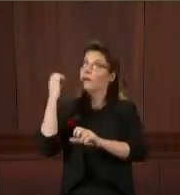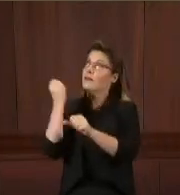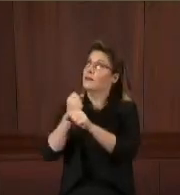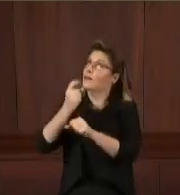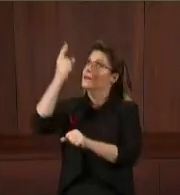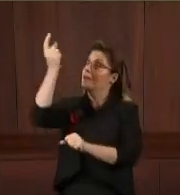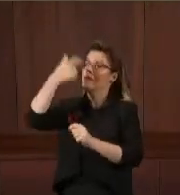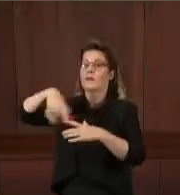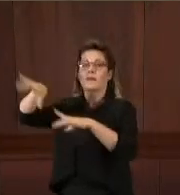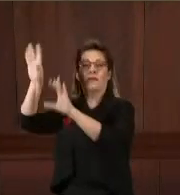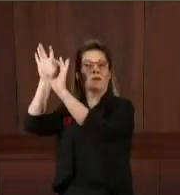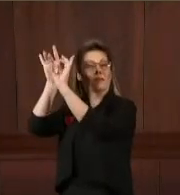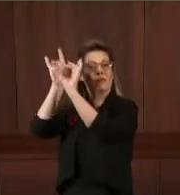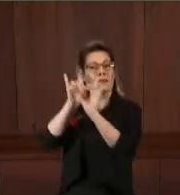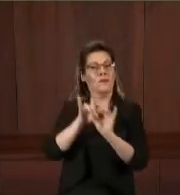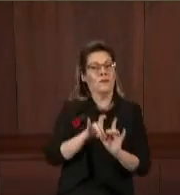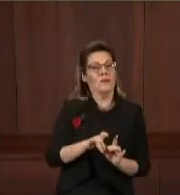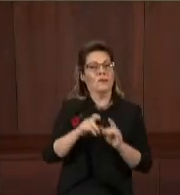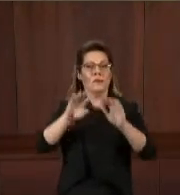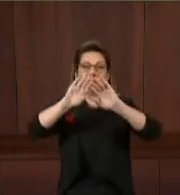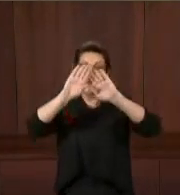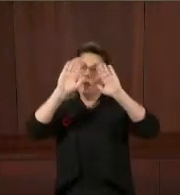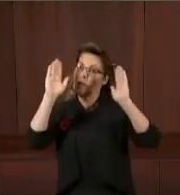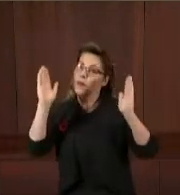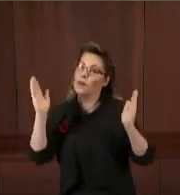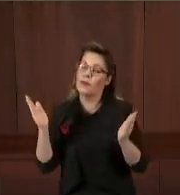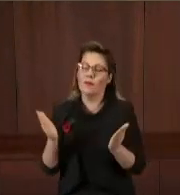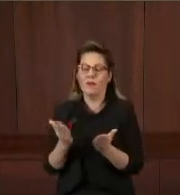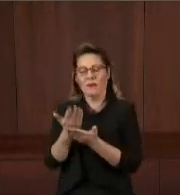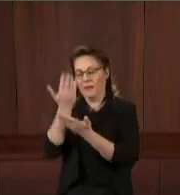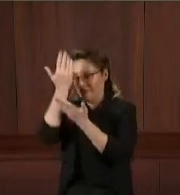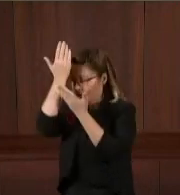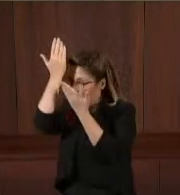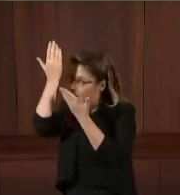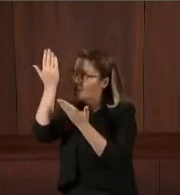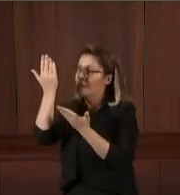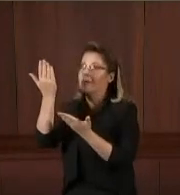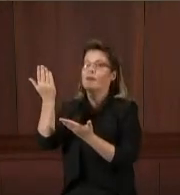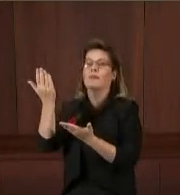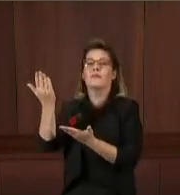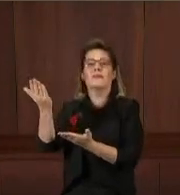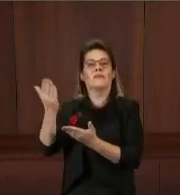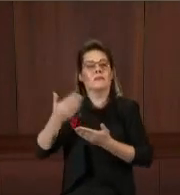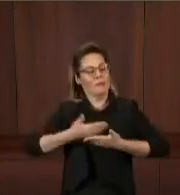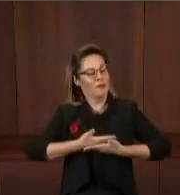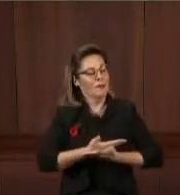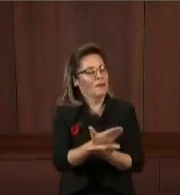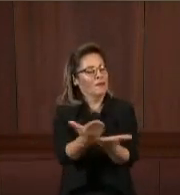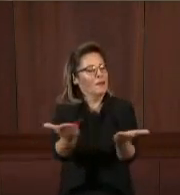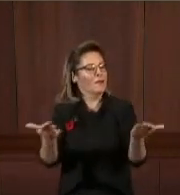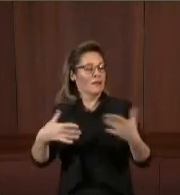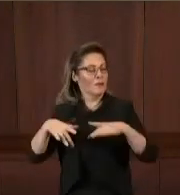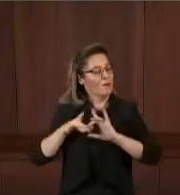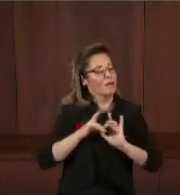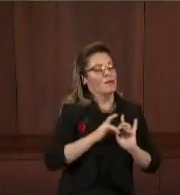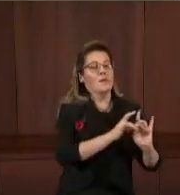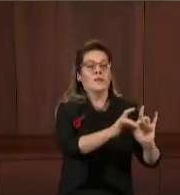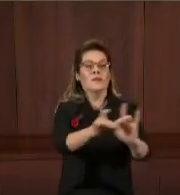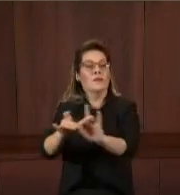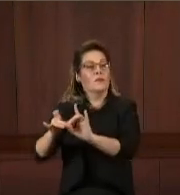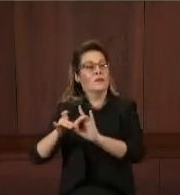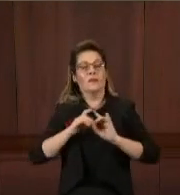God of nations, at thy feet, in the bonds